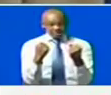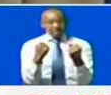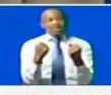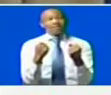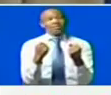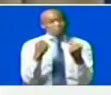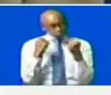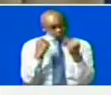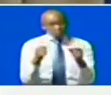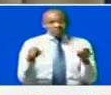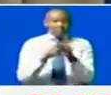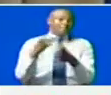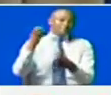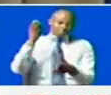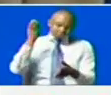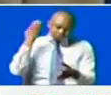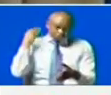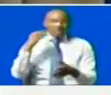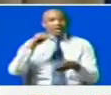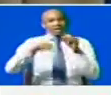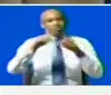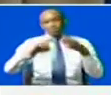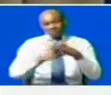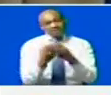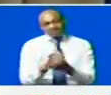were before the election.